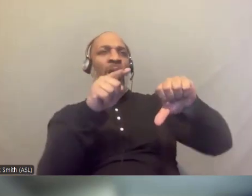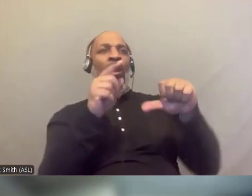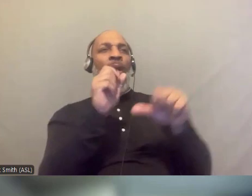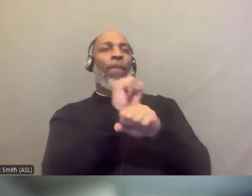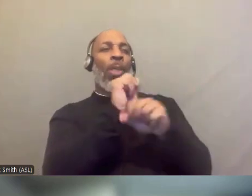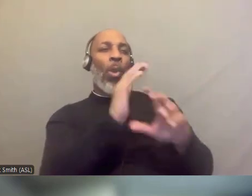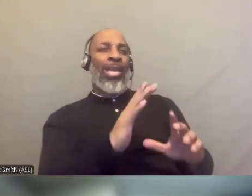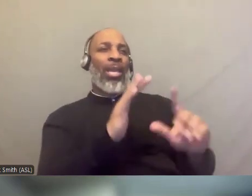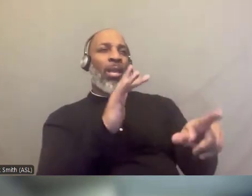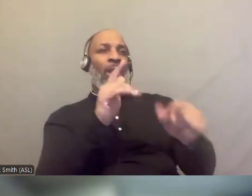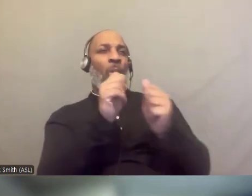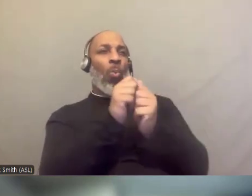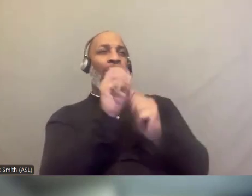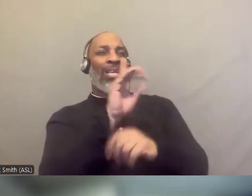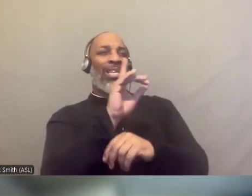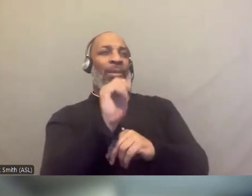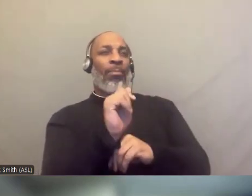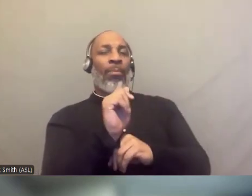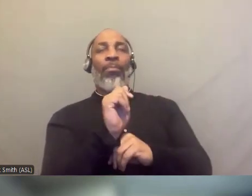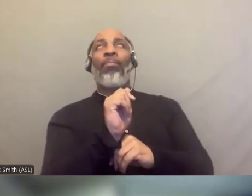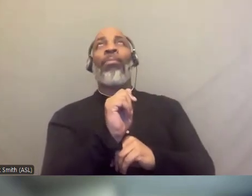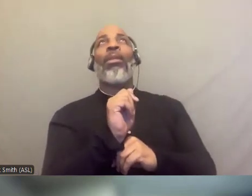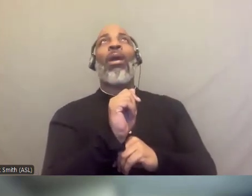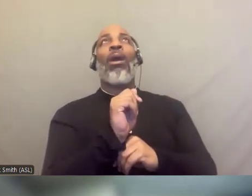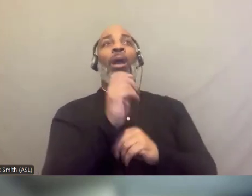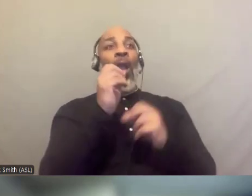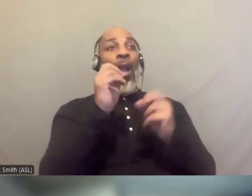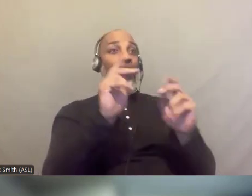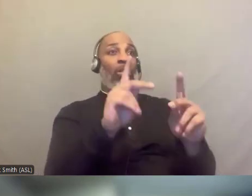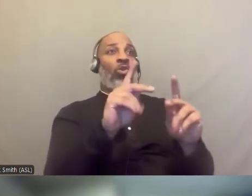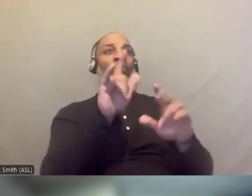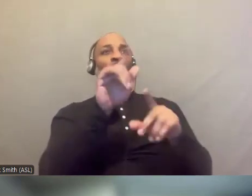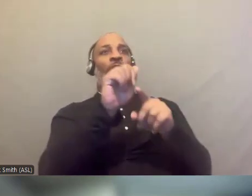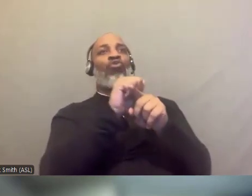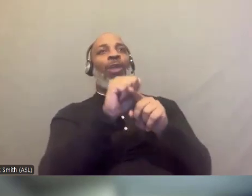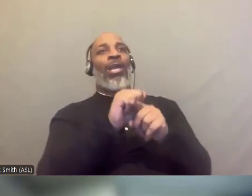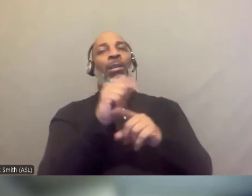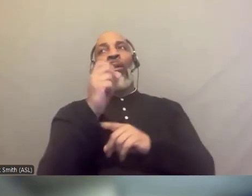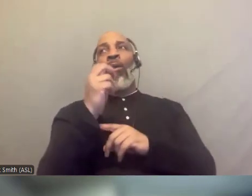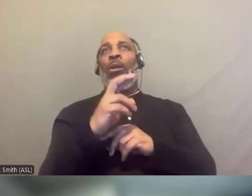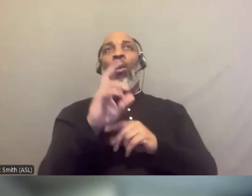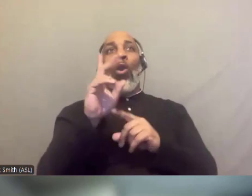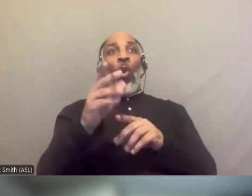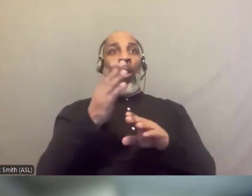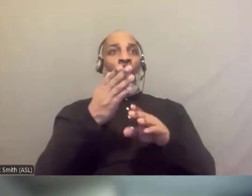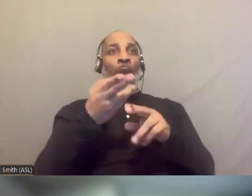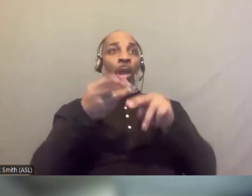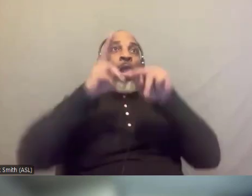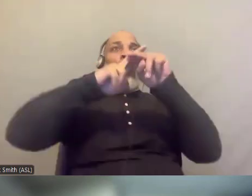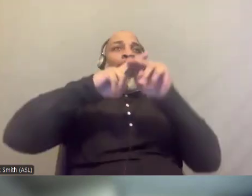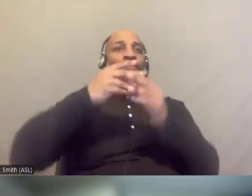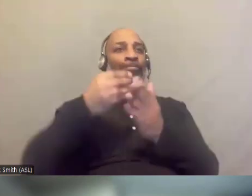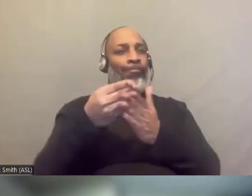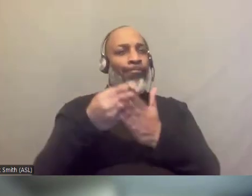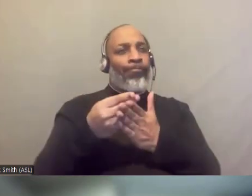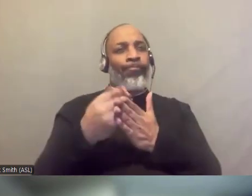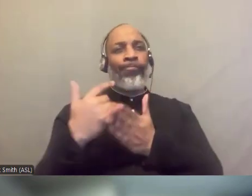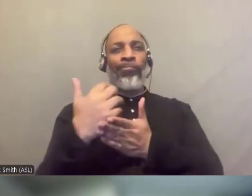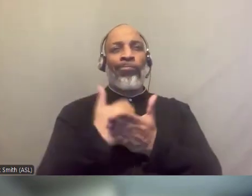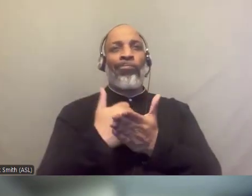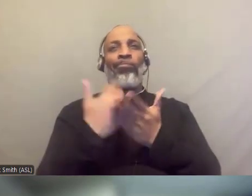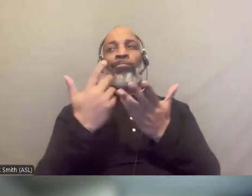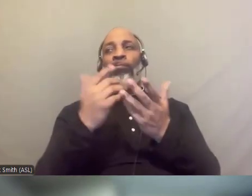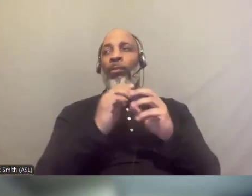employees with a disability opportunities for training or increased compensation just because they have a